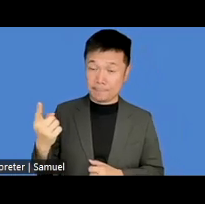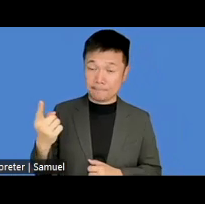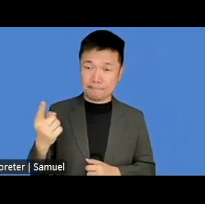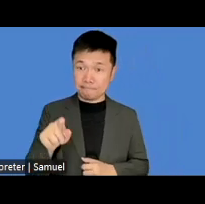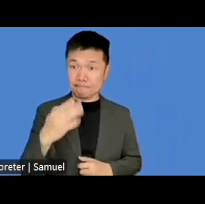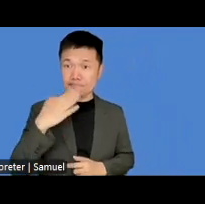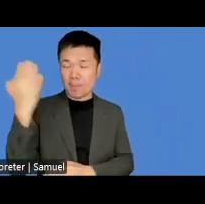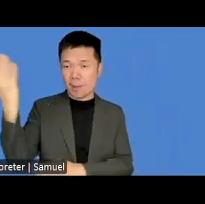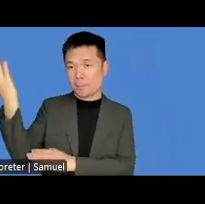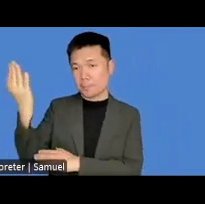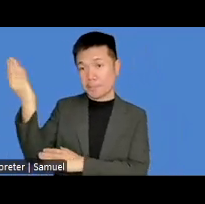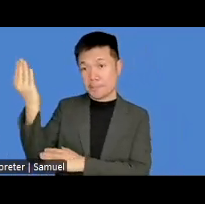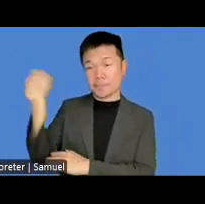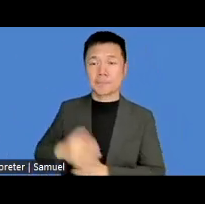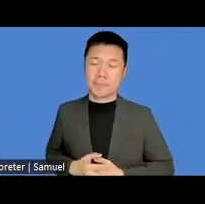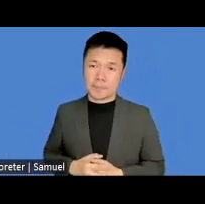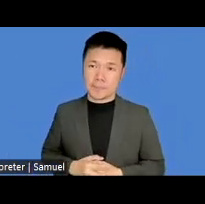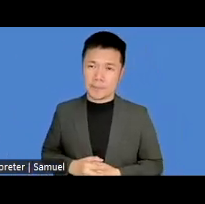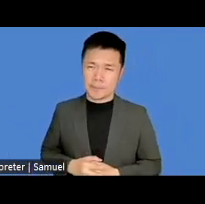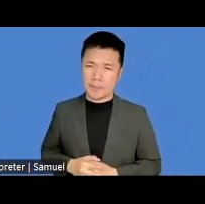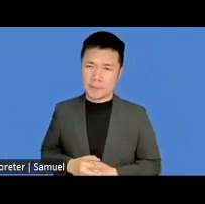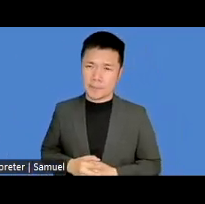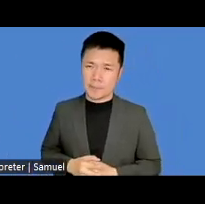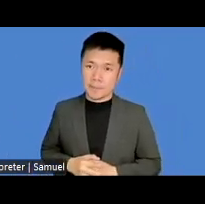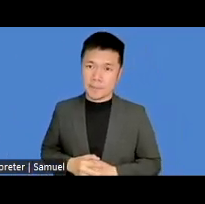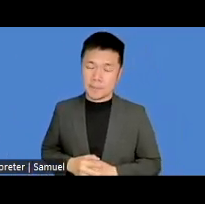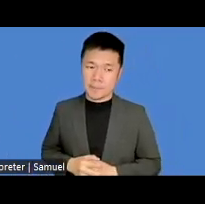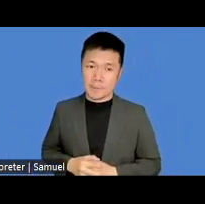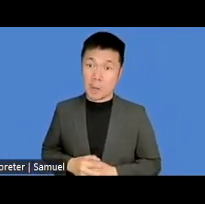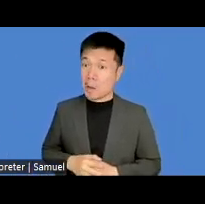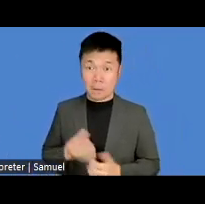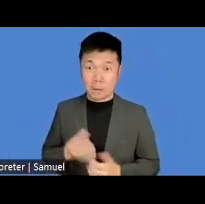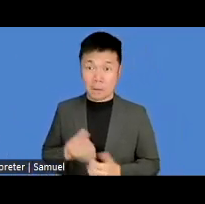that there's no accurate statistics,